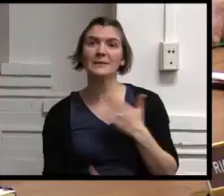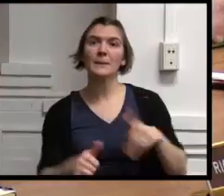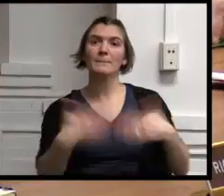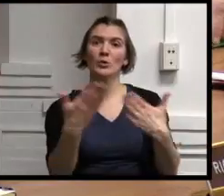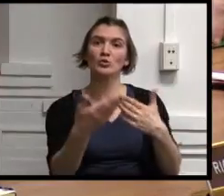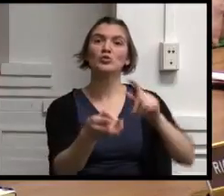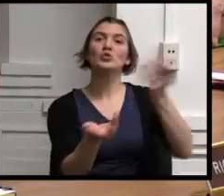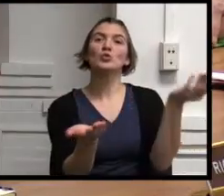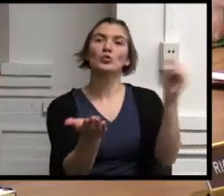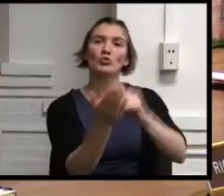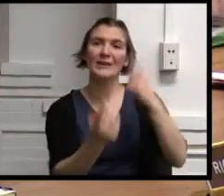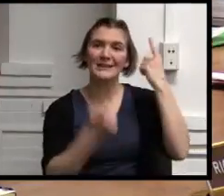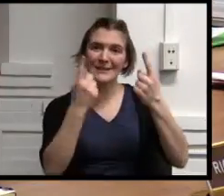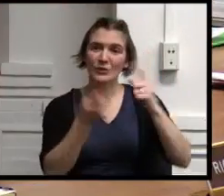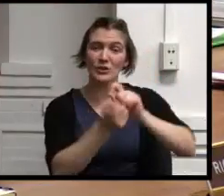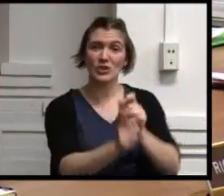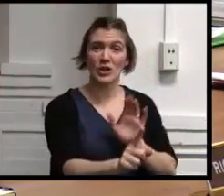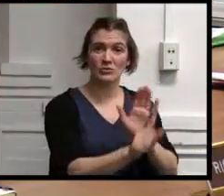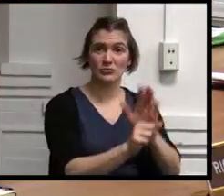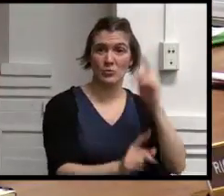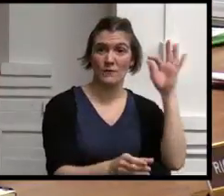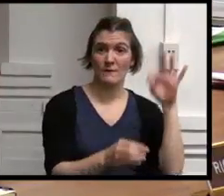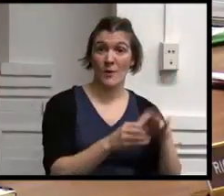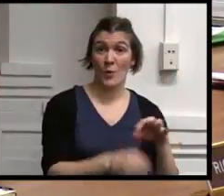to reconsider and change your vote.